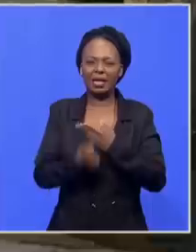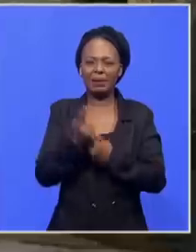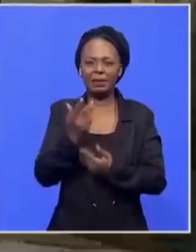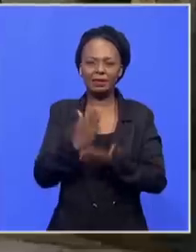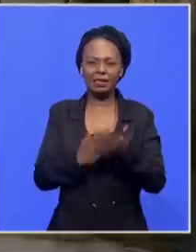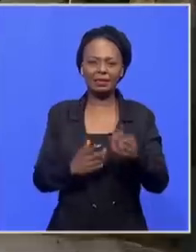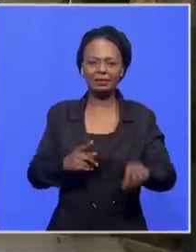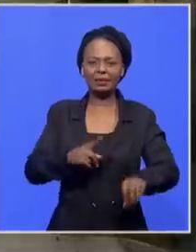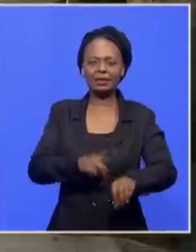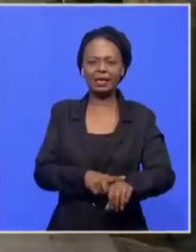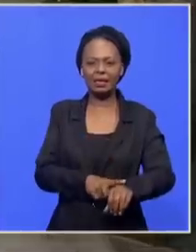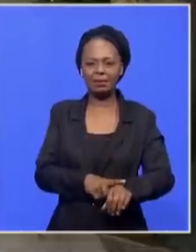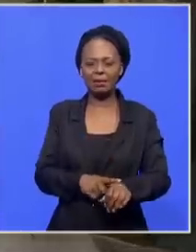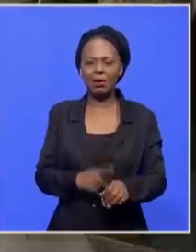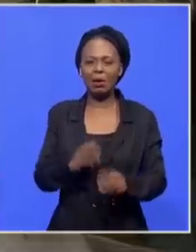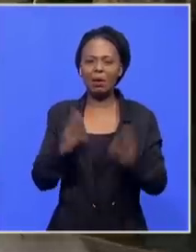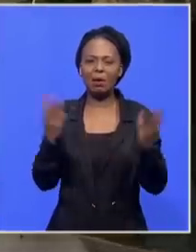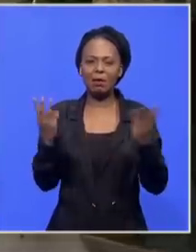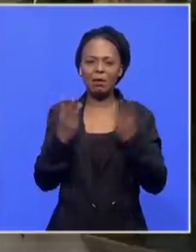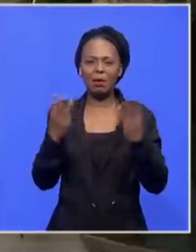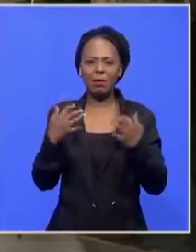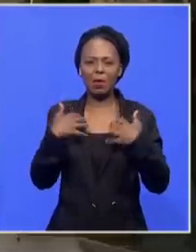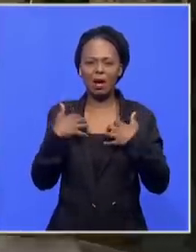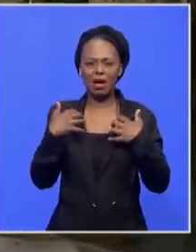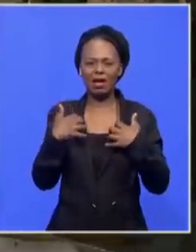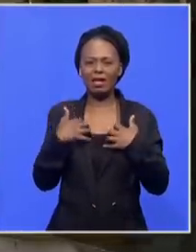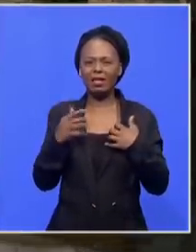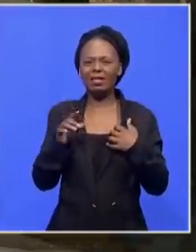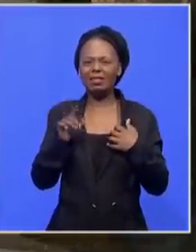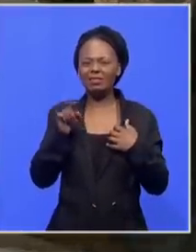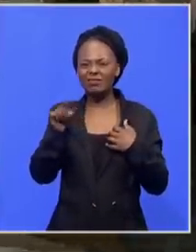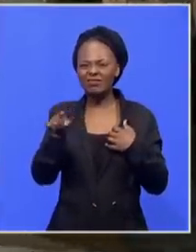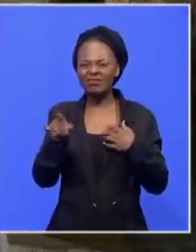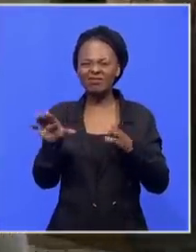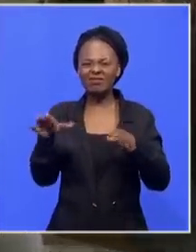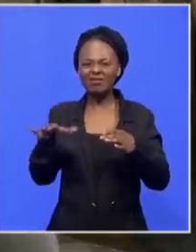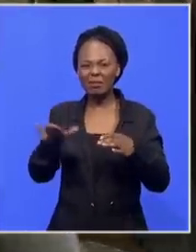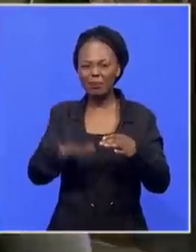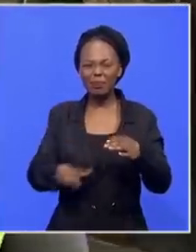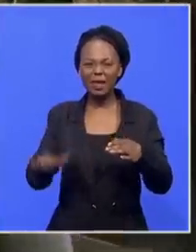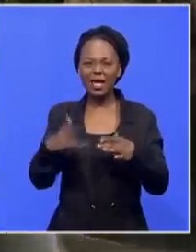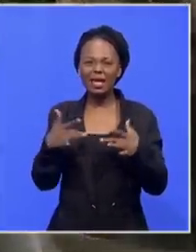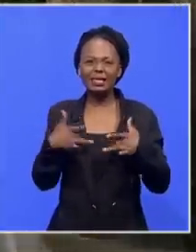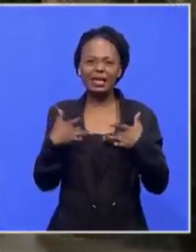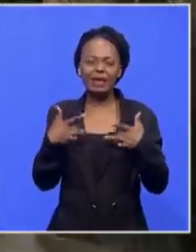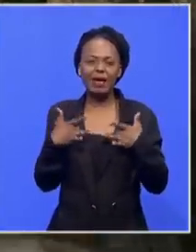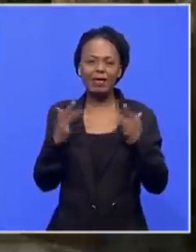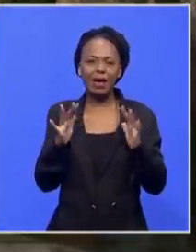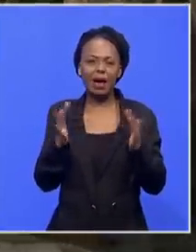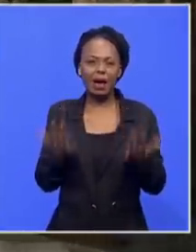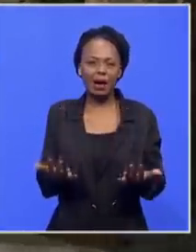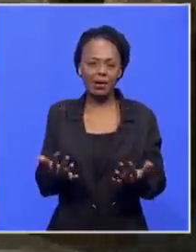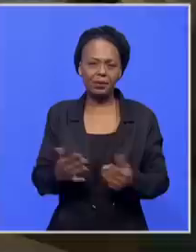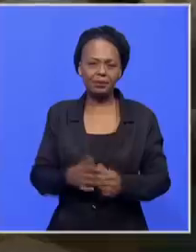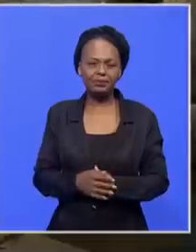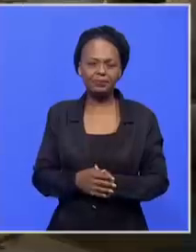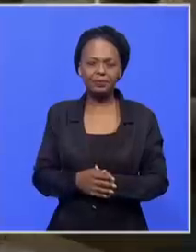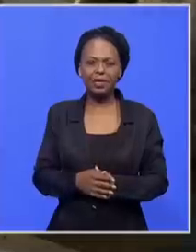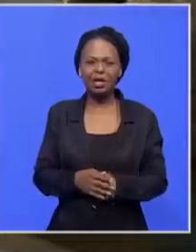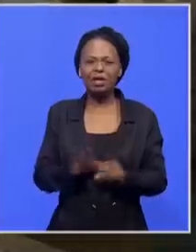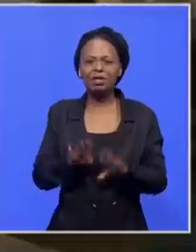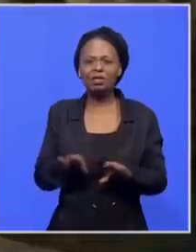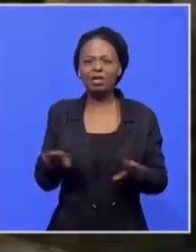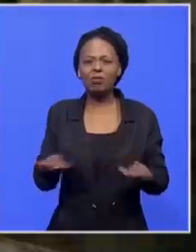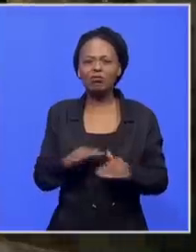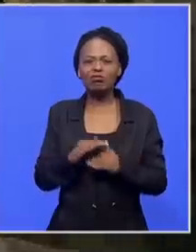And everyone is just wondering, how will they survive? That's the one. But most importantly, how will the children be